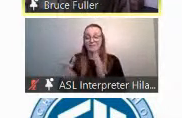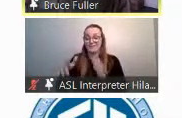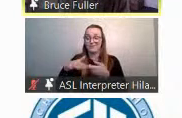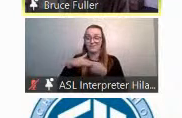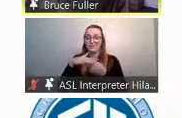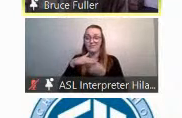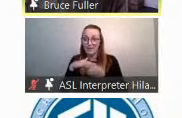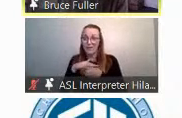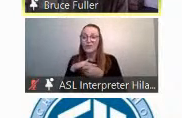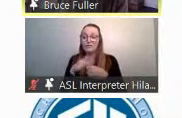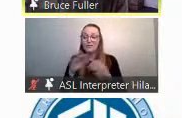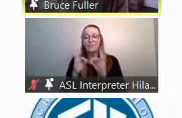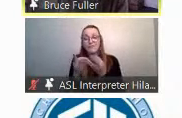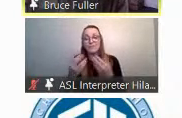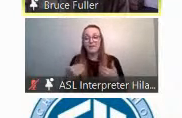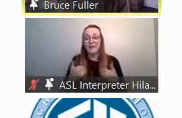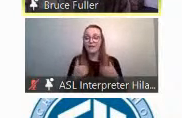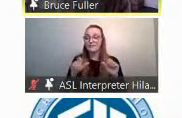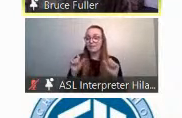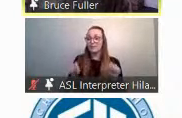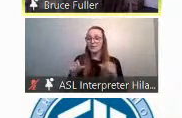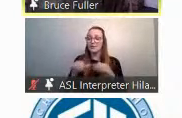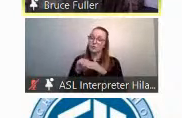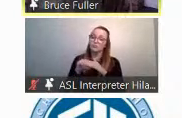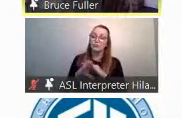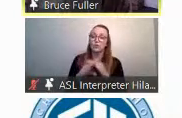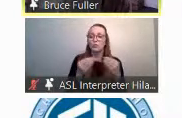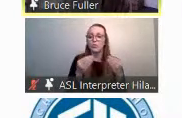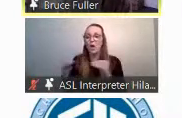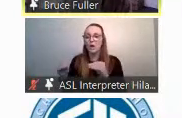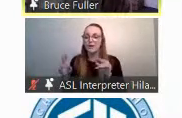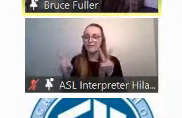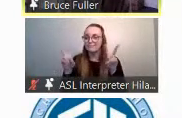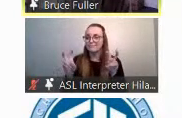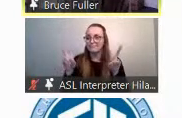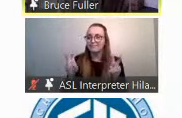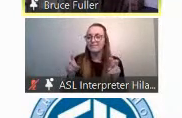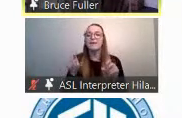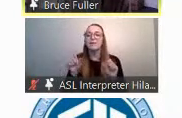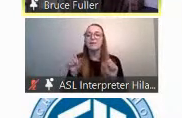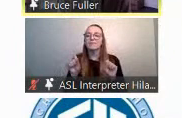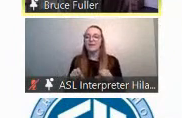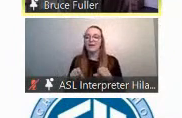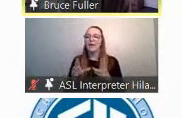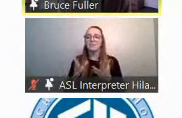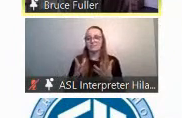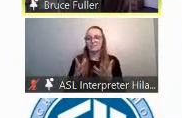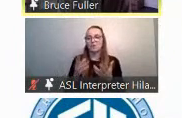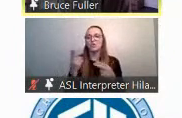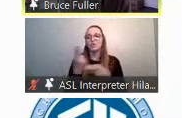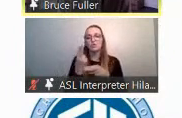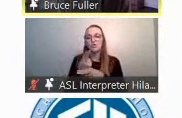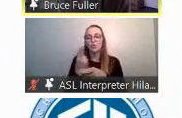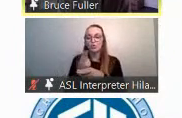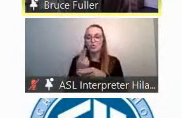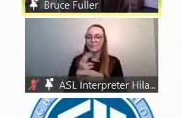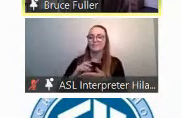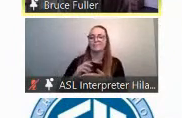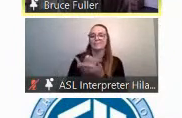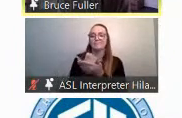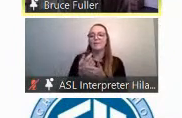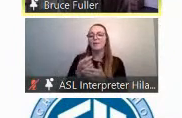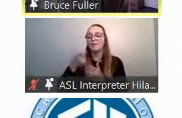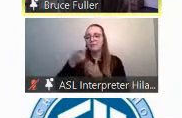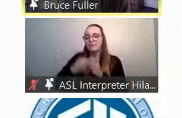power to go into the market, so to speak, and buy into fee charging pre-K programs. They're buying